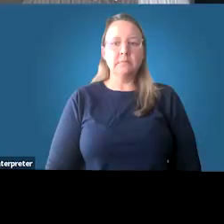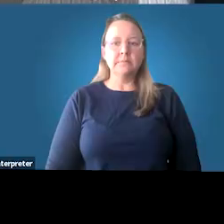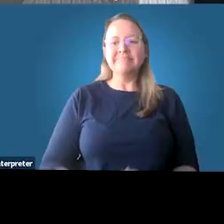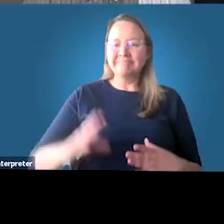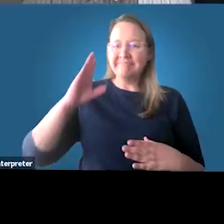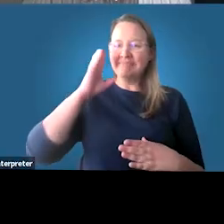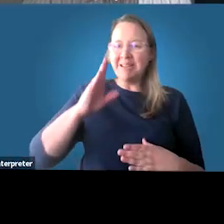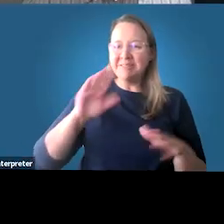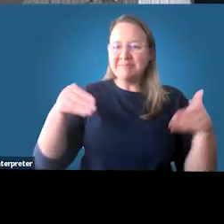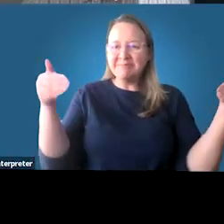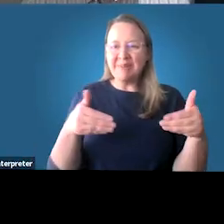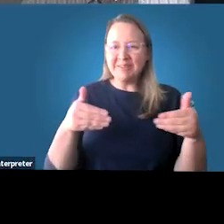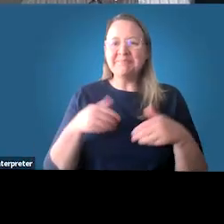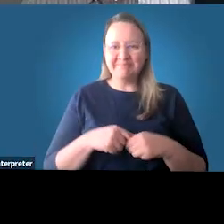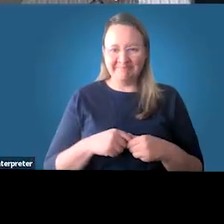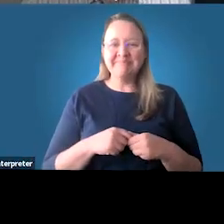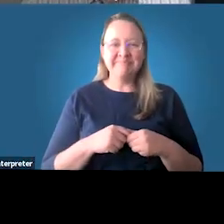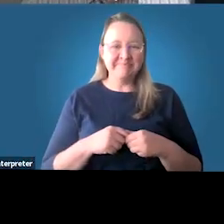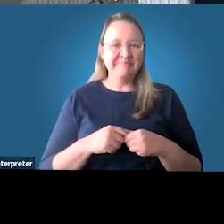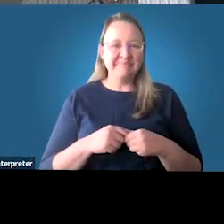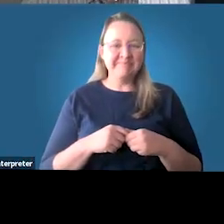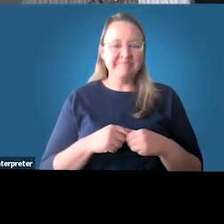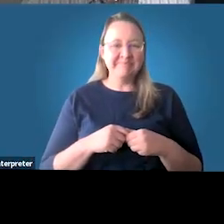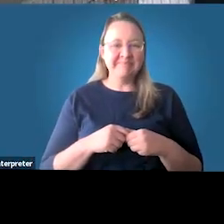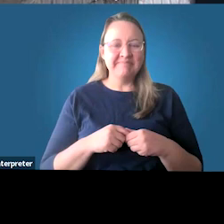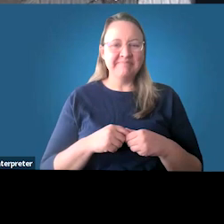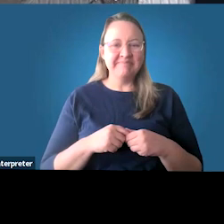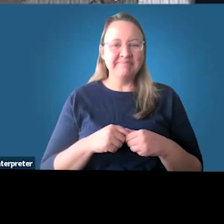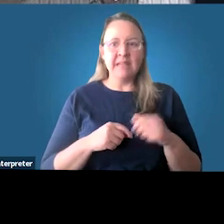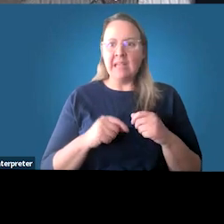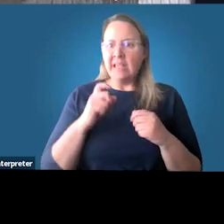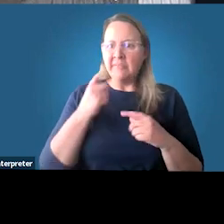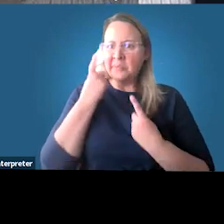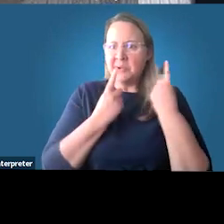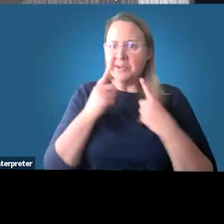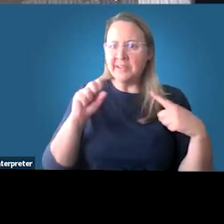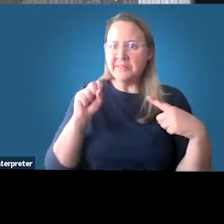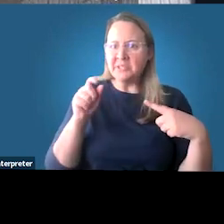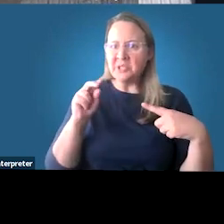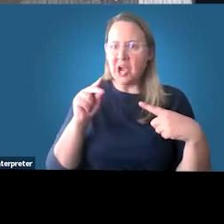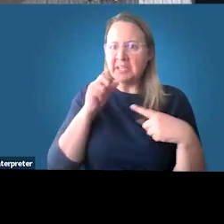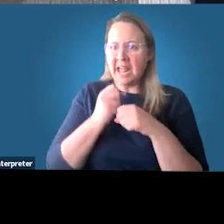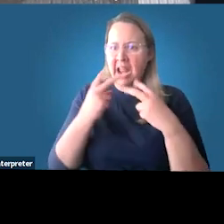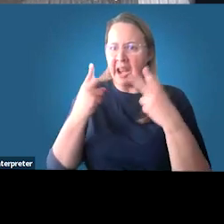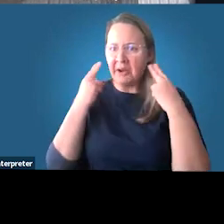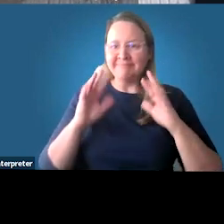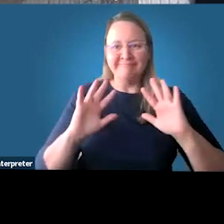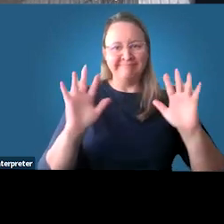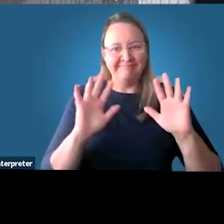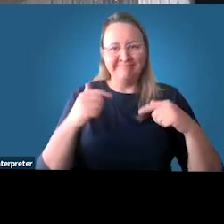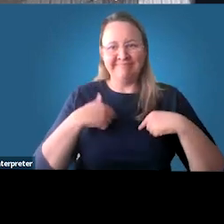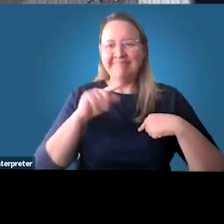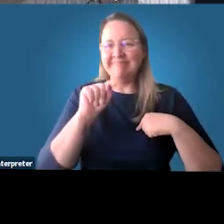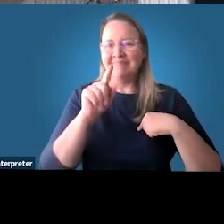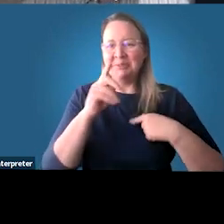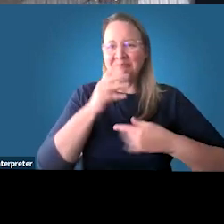Hello, everybody. Welcome in. Welcome in. If you're wondering, did Sean get a haircut? He did not. I'm Tristan Mohabir, filling in for